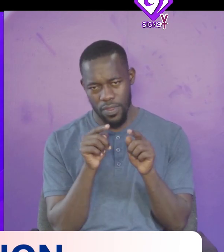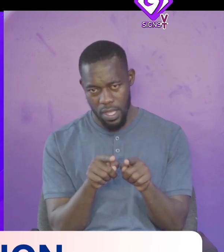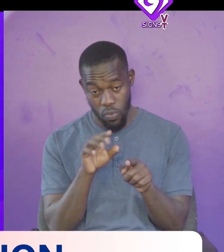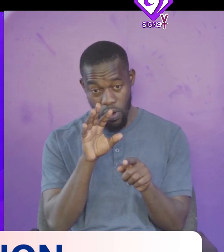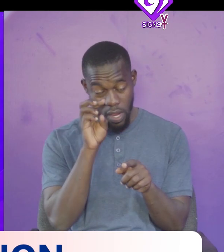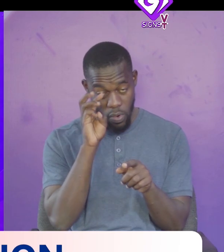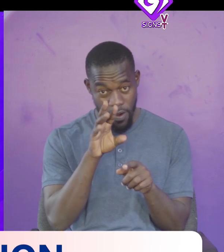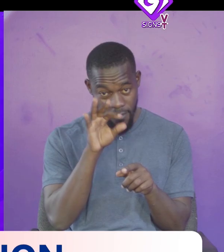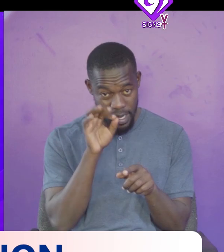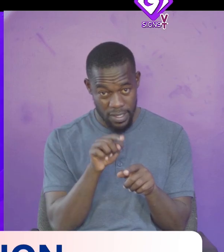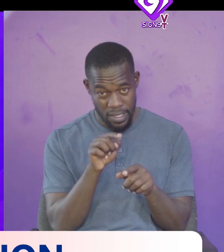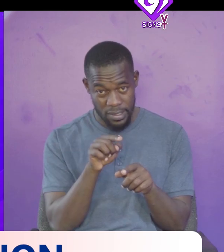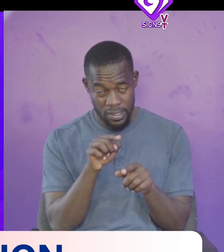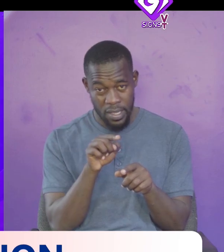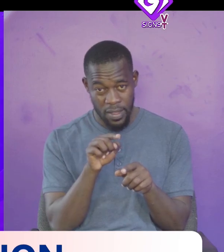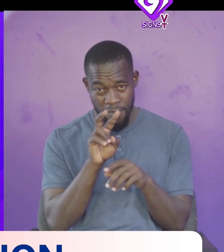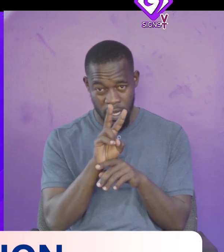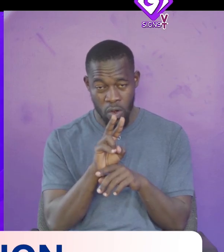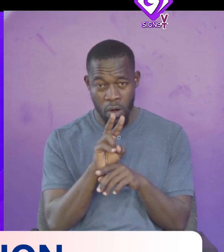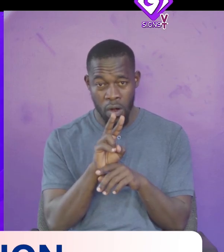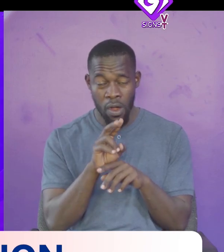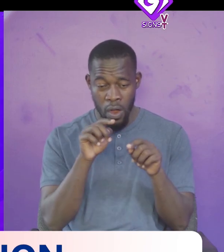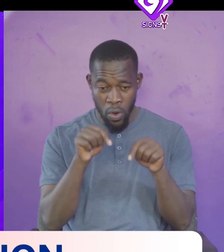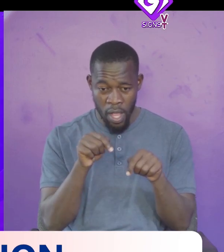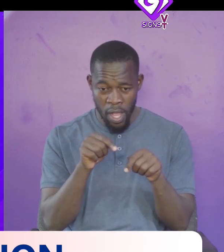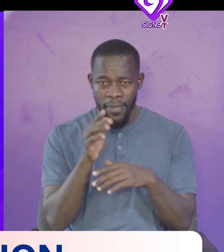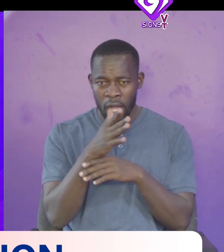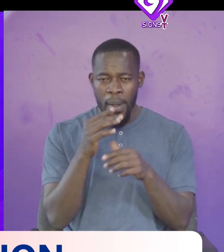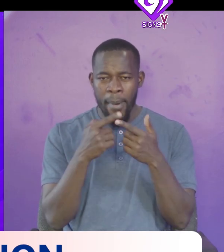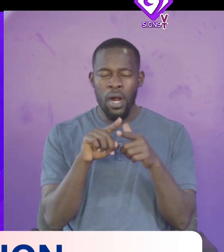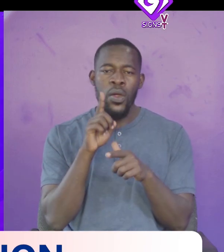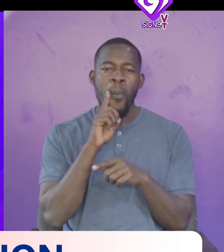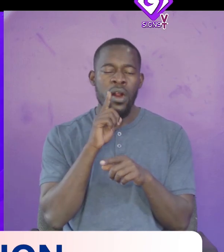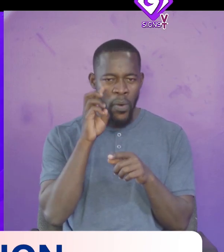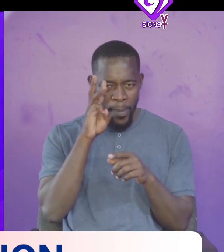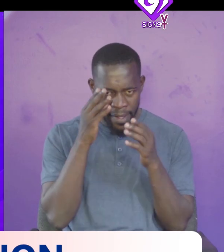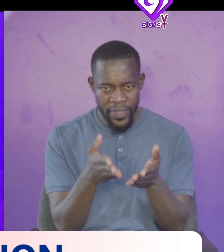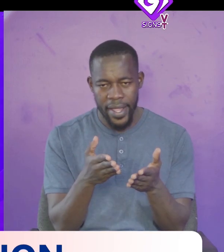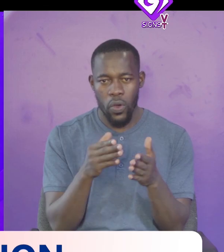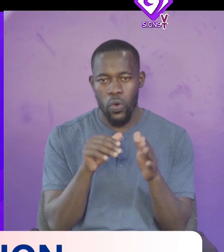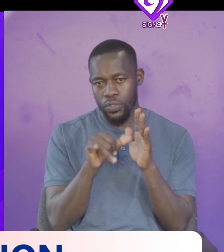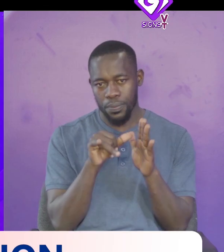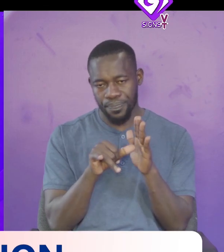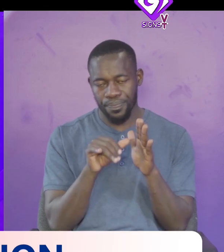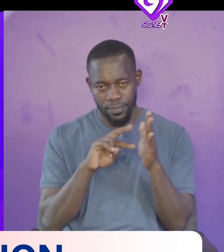at least tomorrow. This is Thursday. By tomorrow, it should be up on YouTube. So you can go